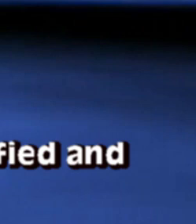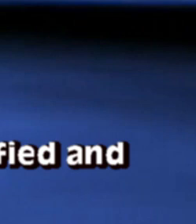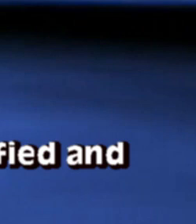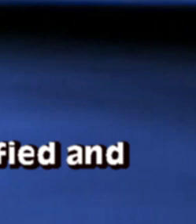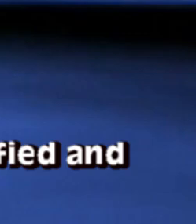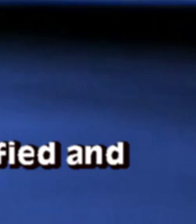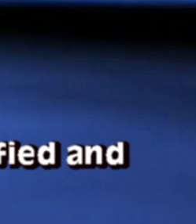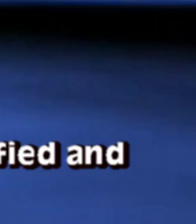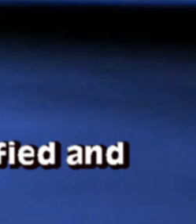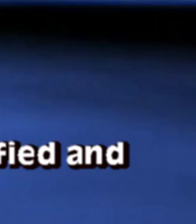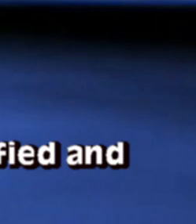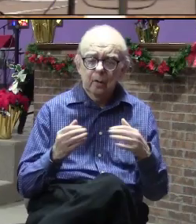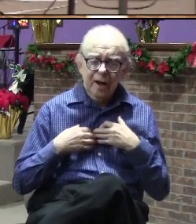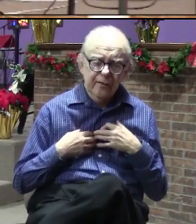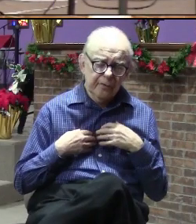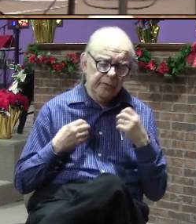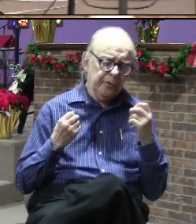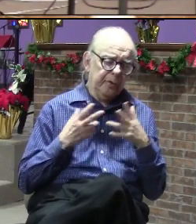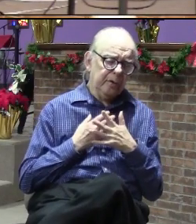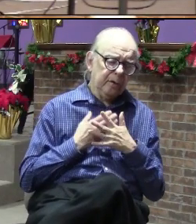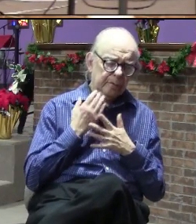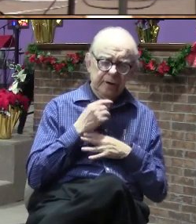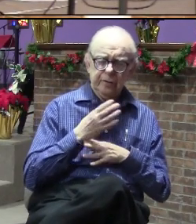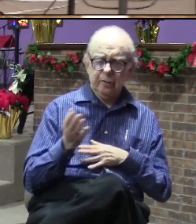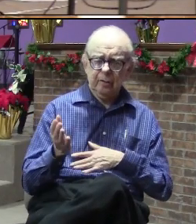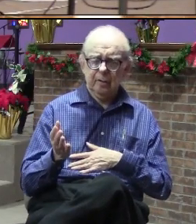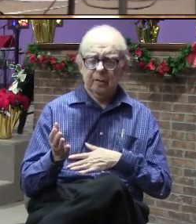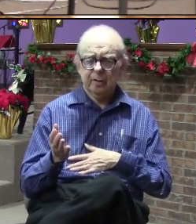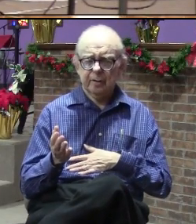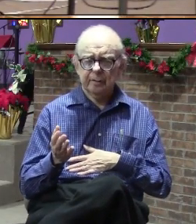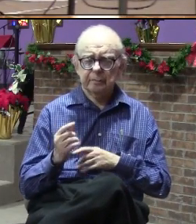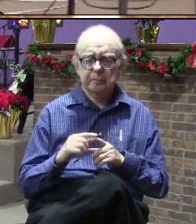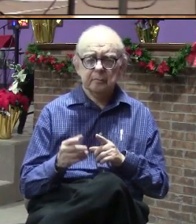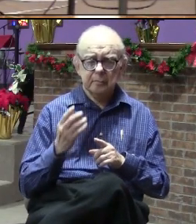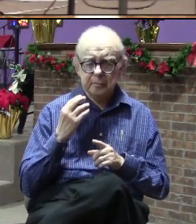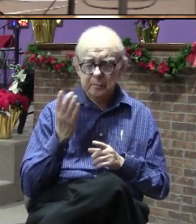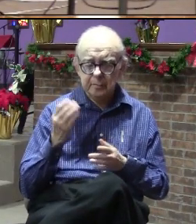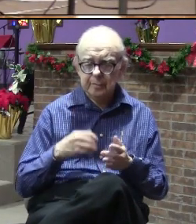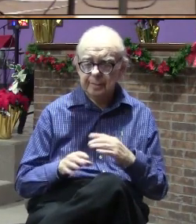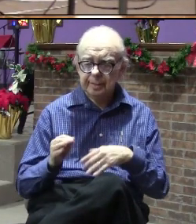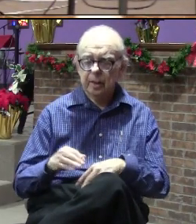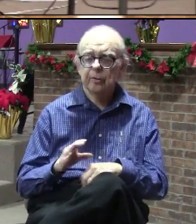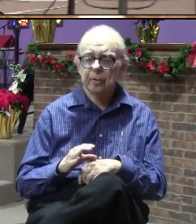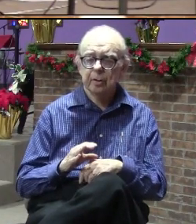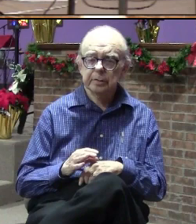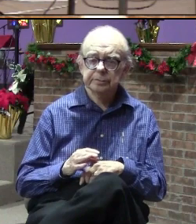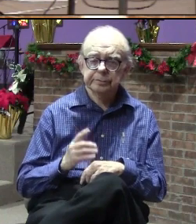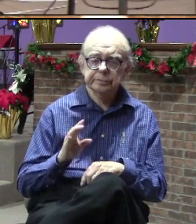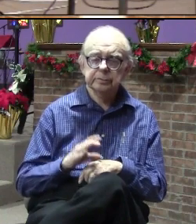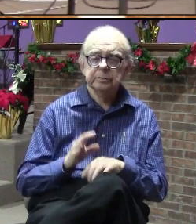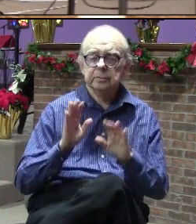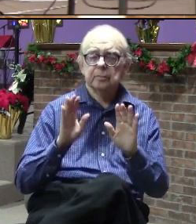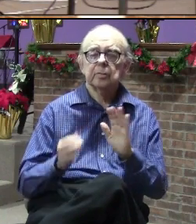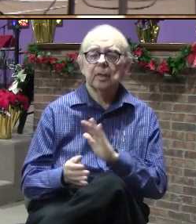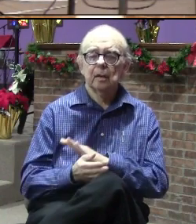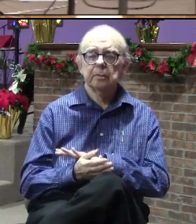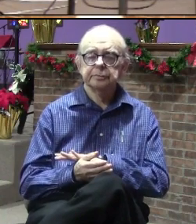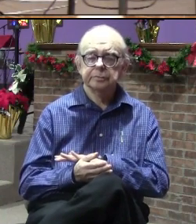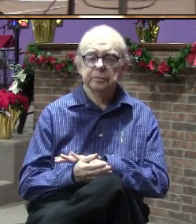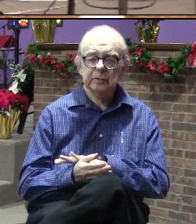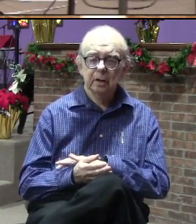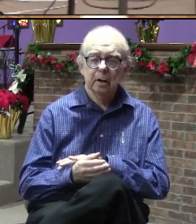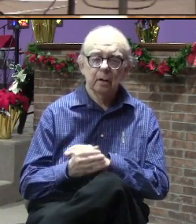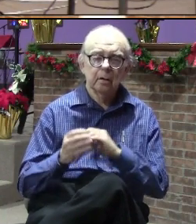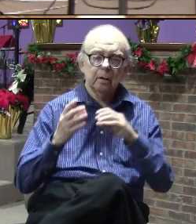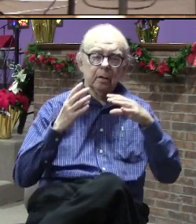Terrified and overcome with fear. I don't know about y'all, but if I came in here for church on Sunday morning, the